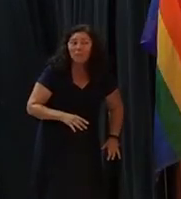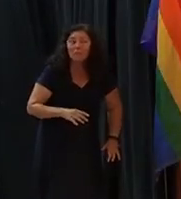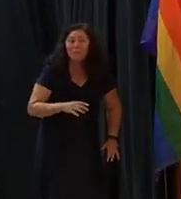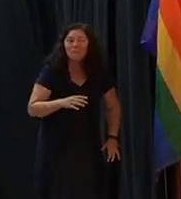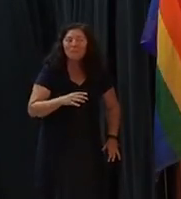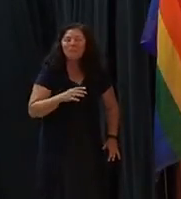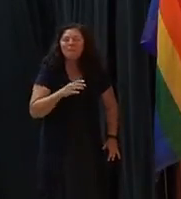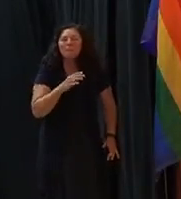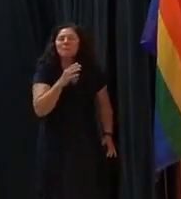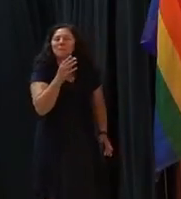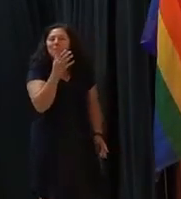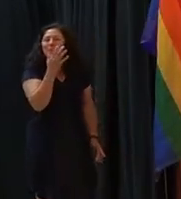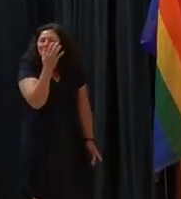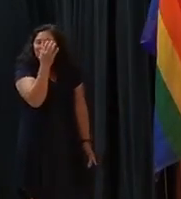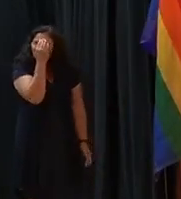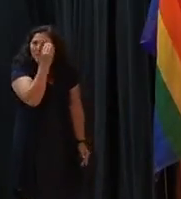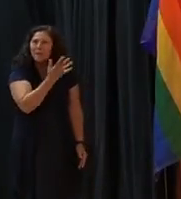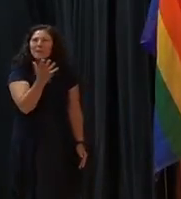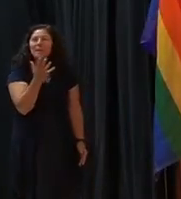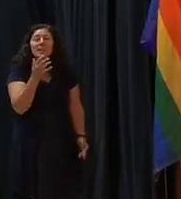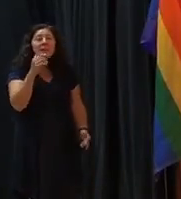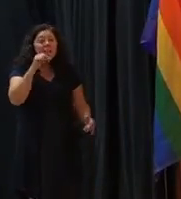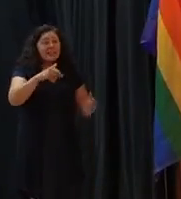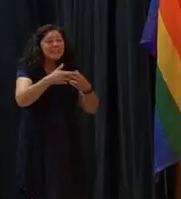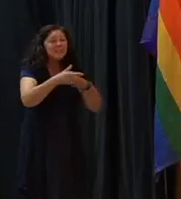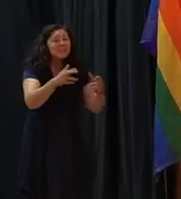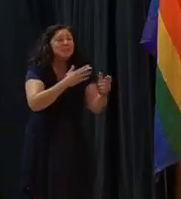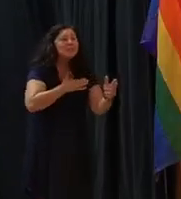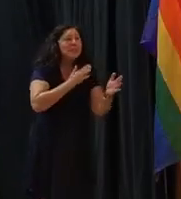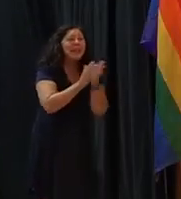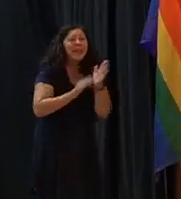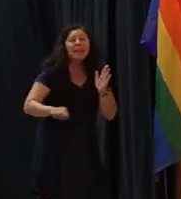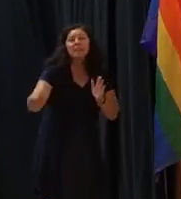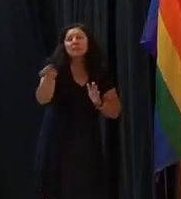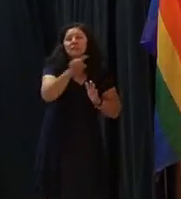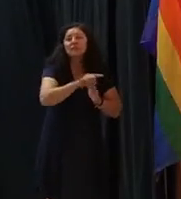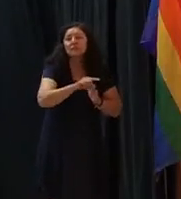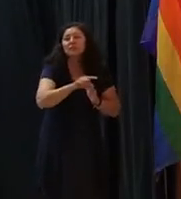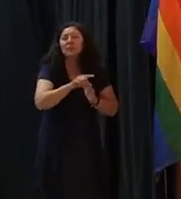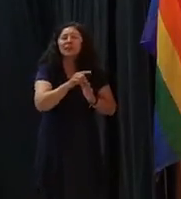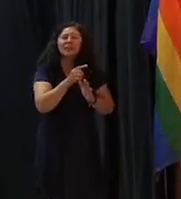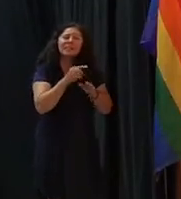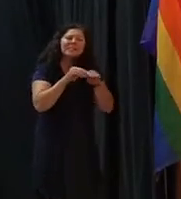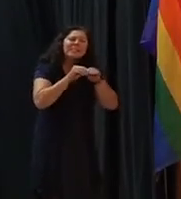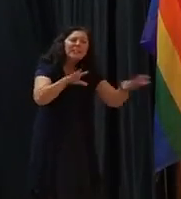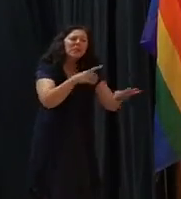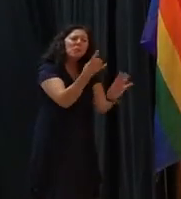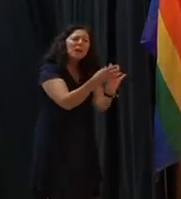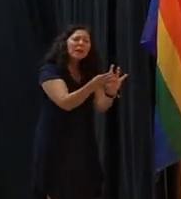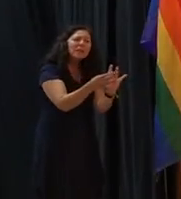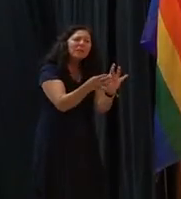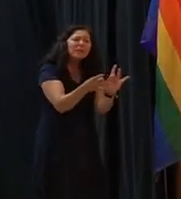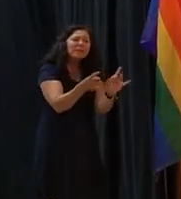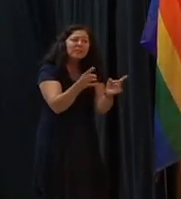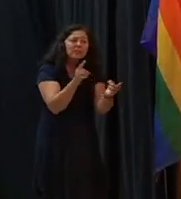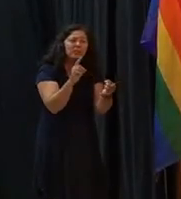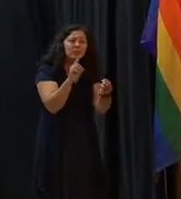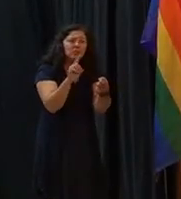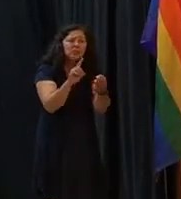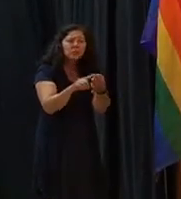I invite you in this room to send one simple message to Scott Live.